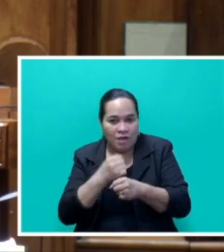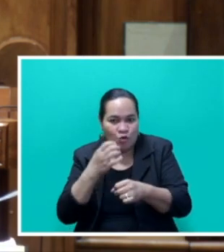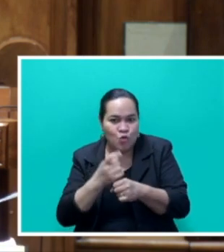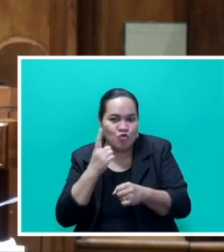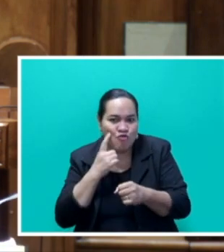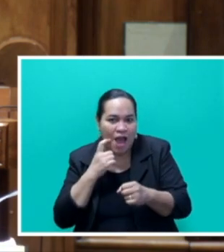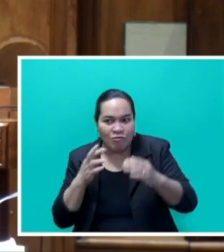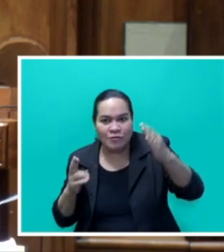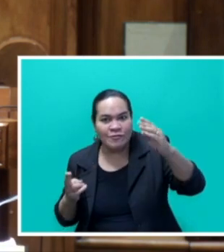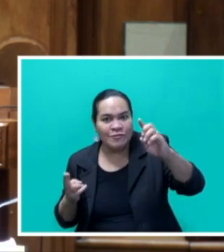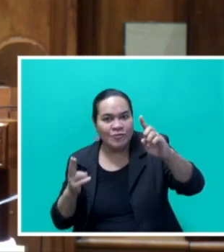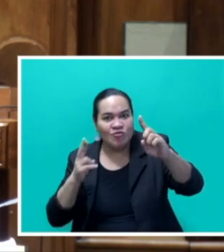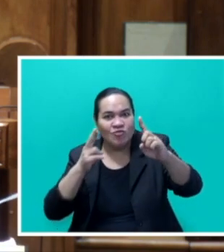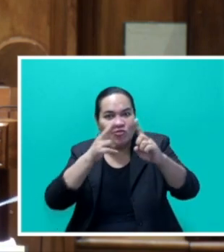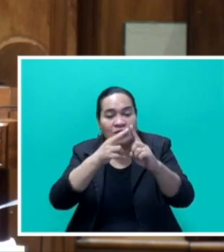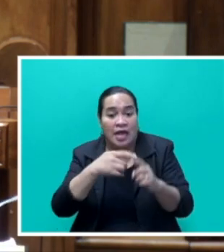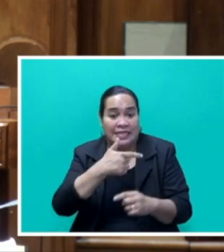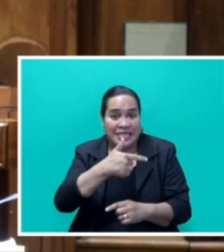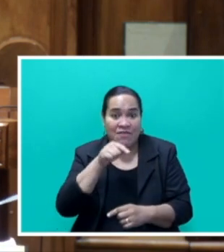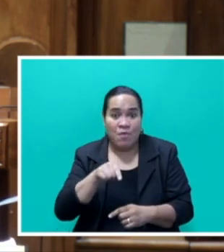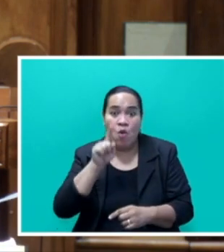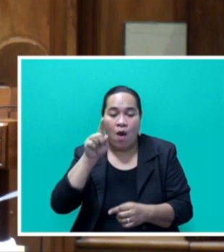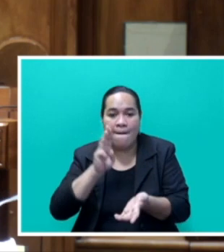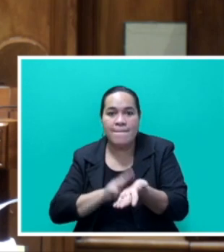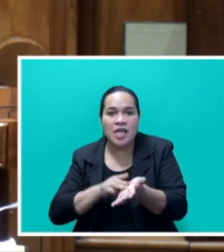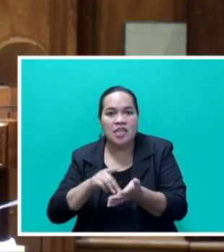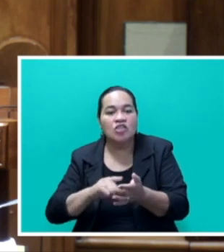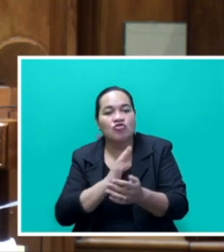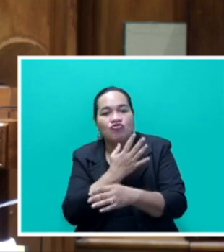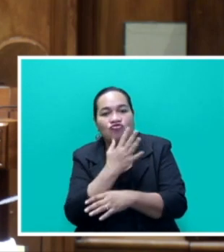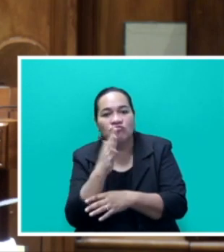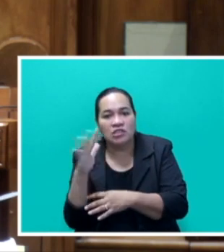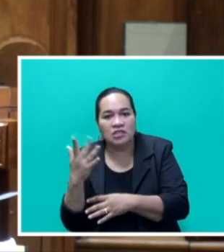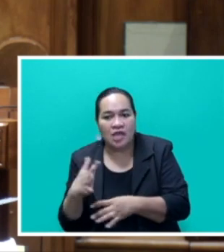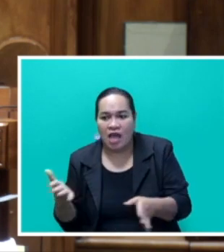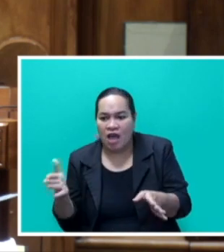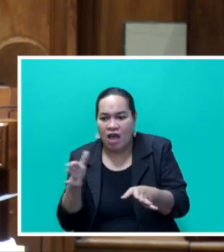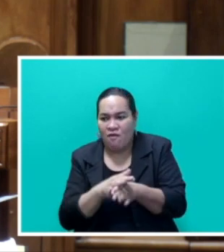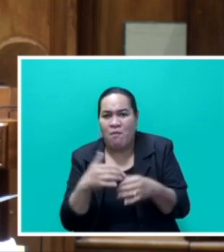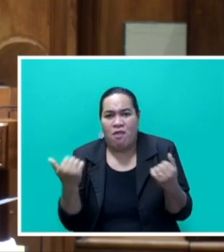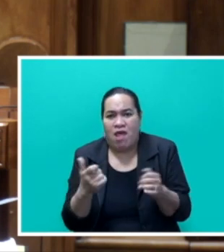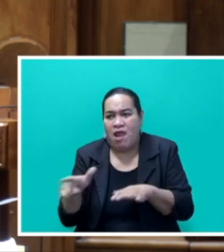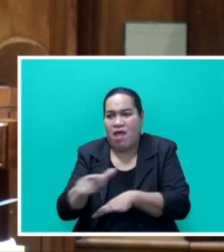now records 7.1 million trees covering 6,415 hectares.